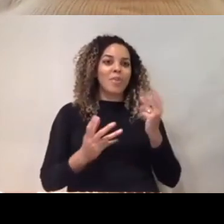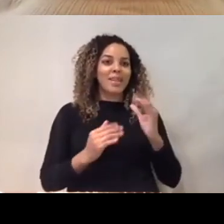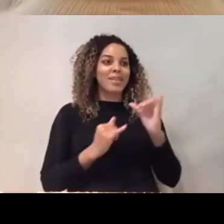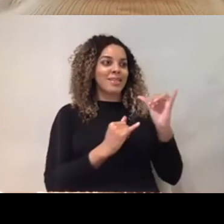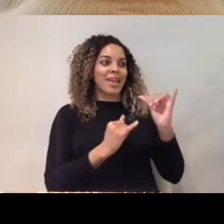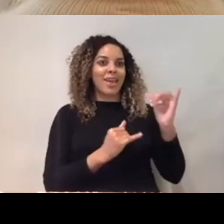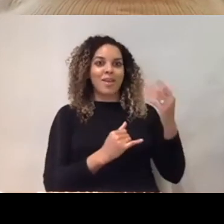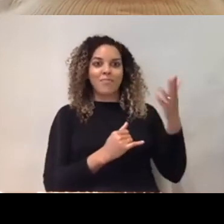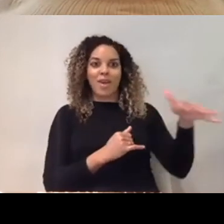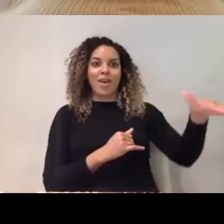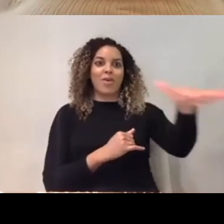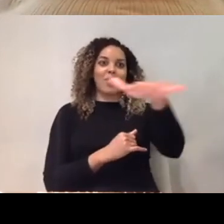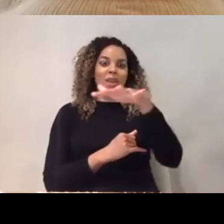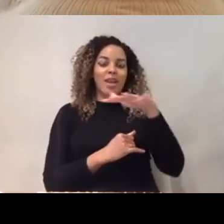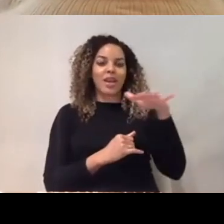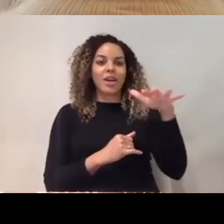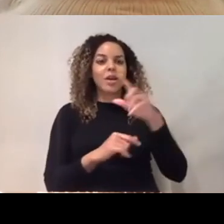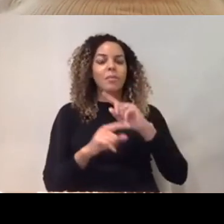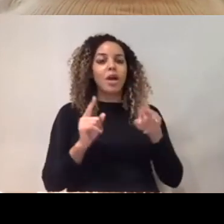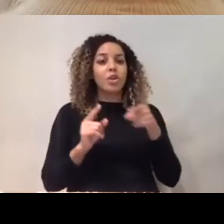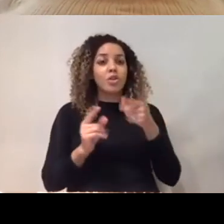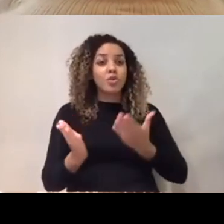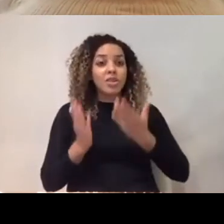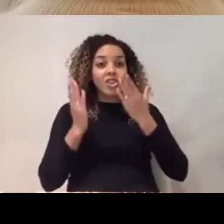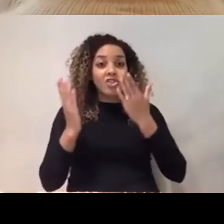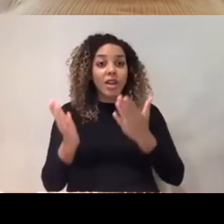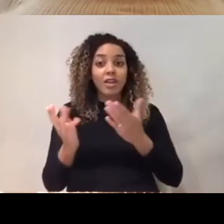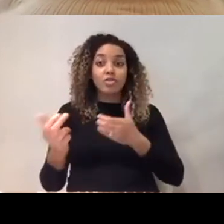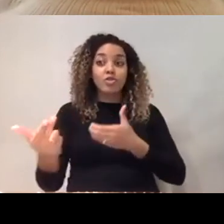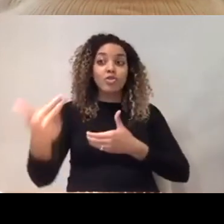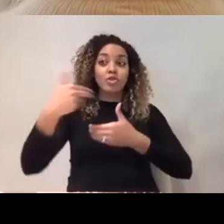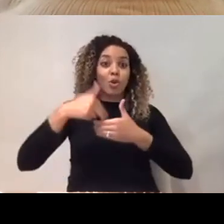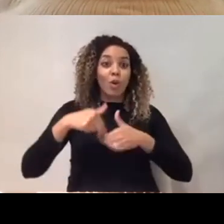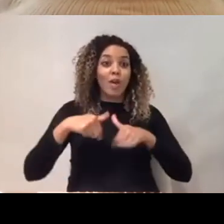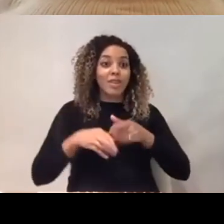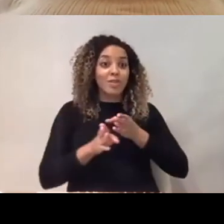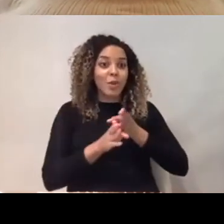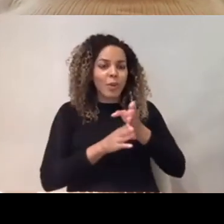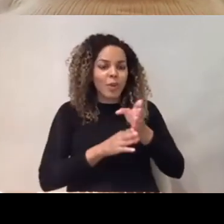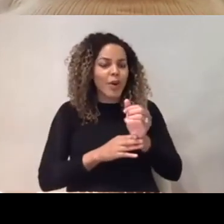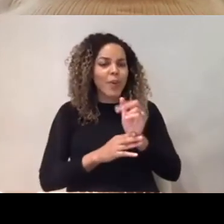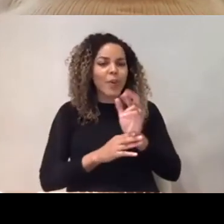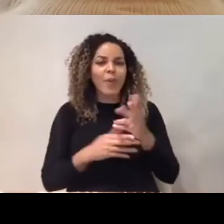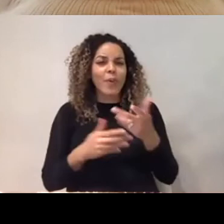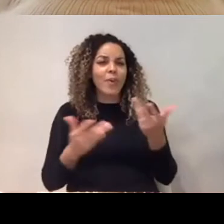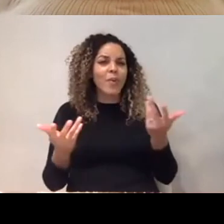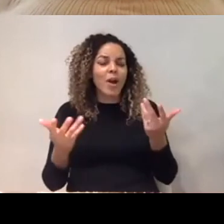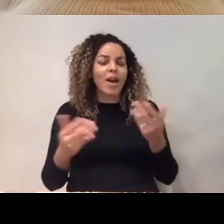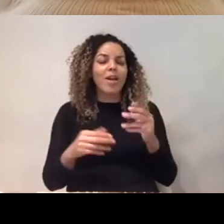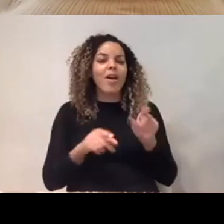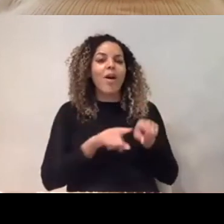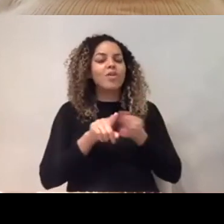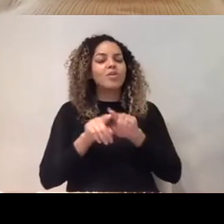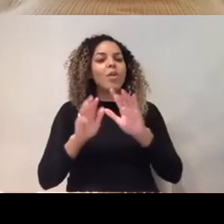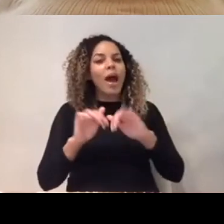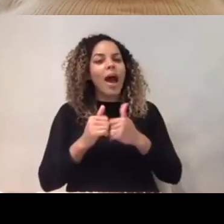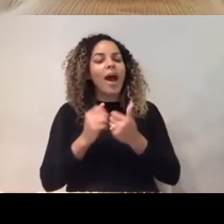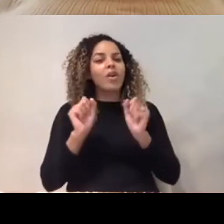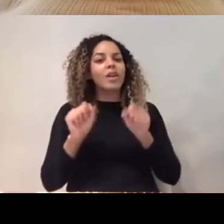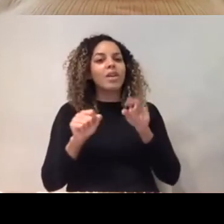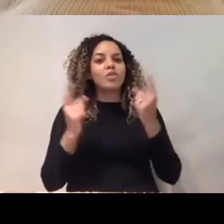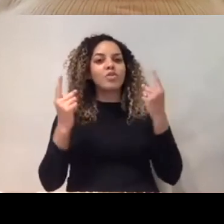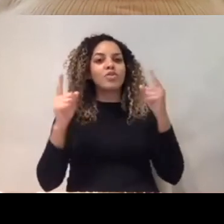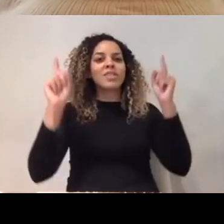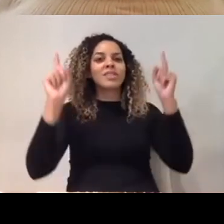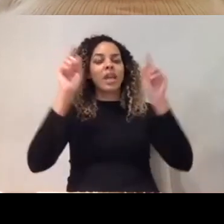So how, do you suggest this as a career for folks? And then how do people succeed in the journalism industry,